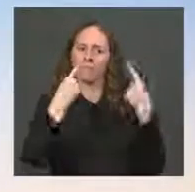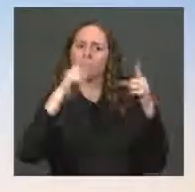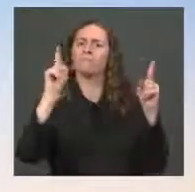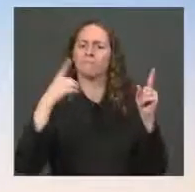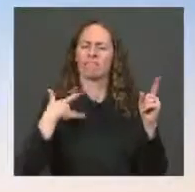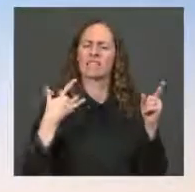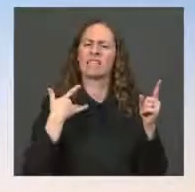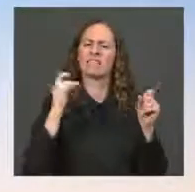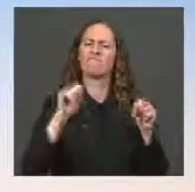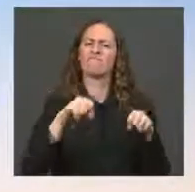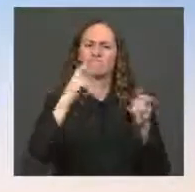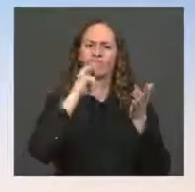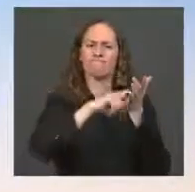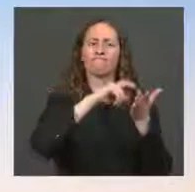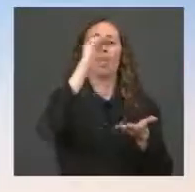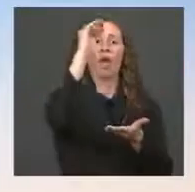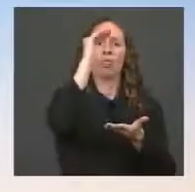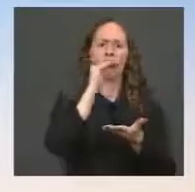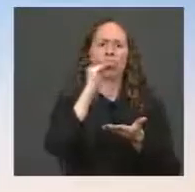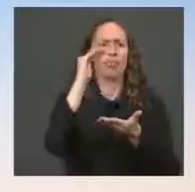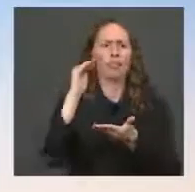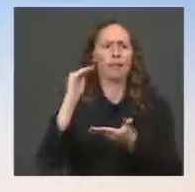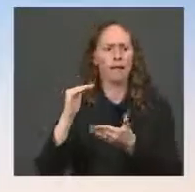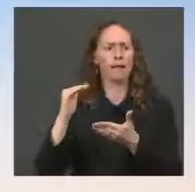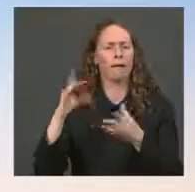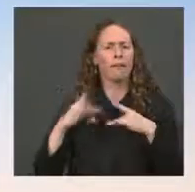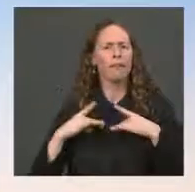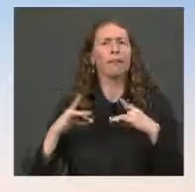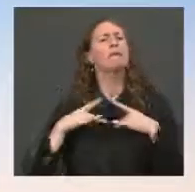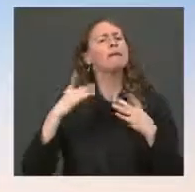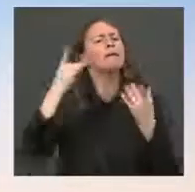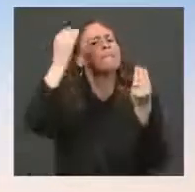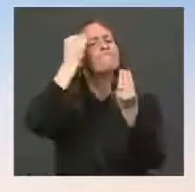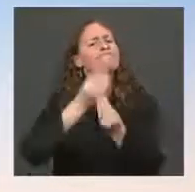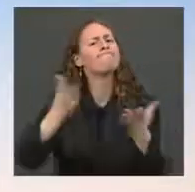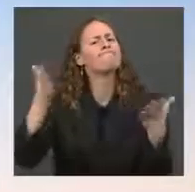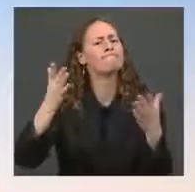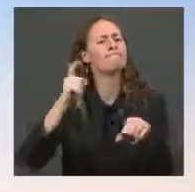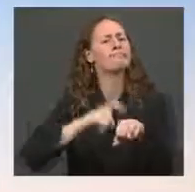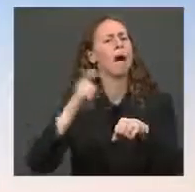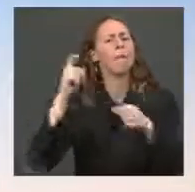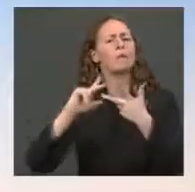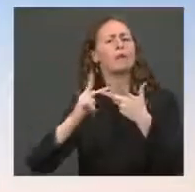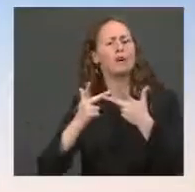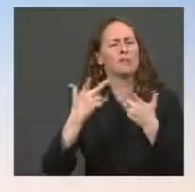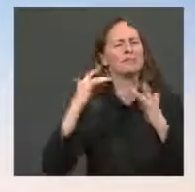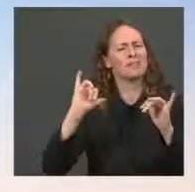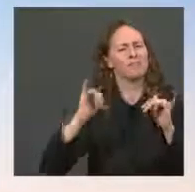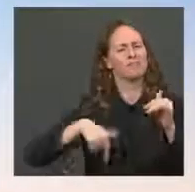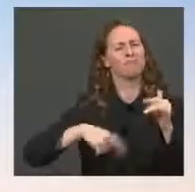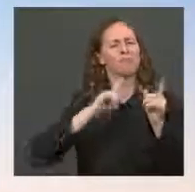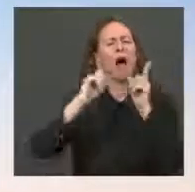their recommendations publicly available. It is still a process that needs to be seen through. And that process